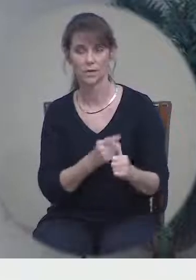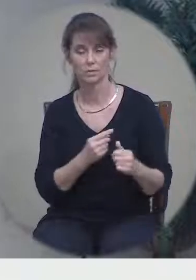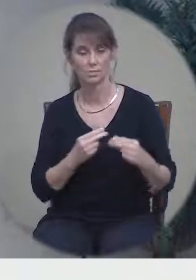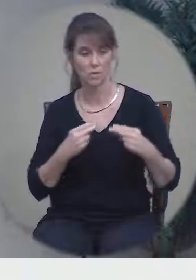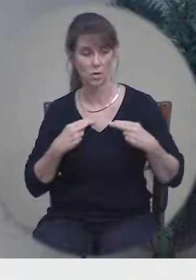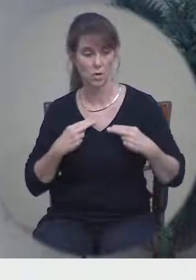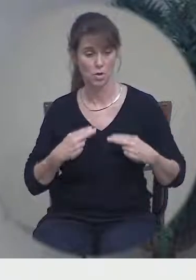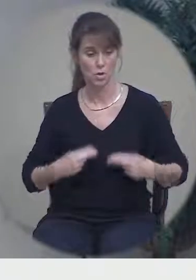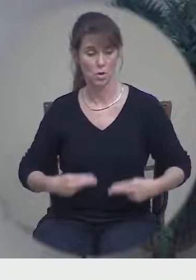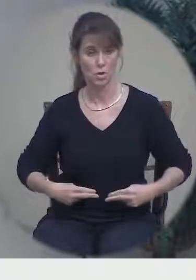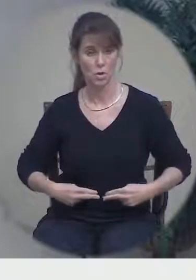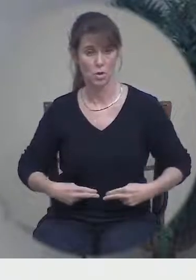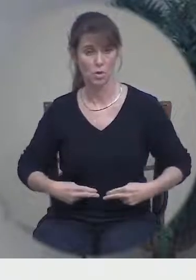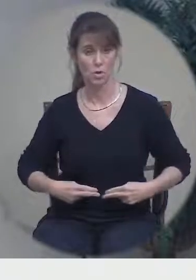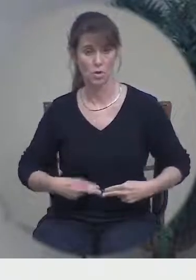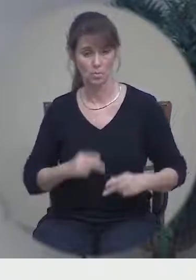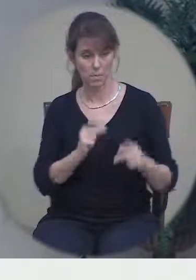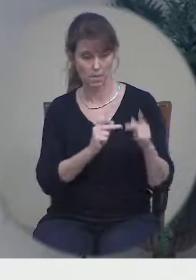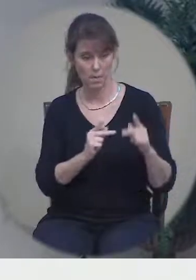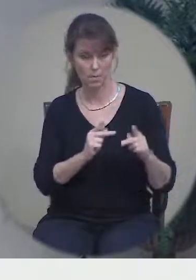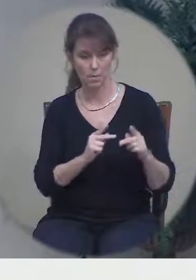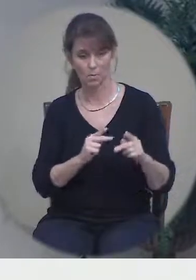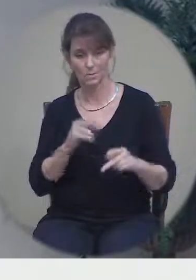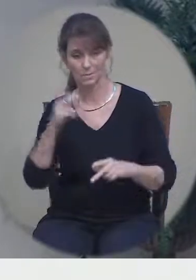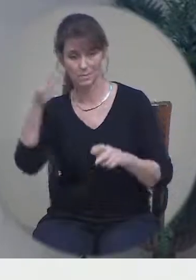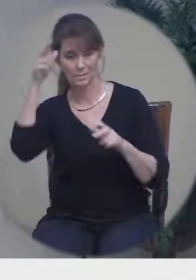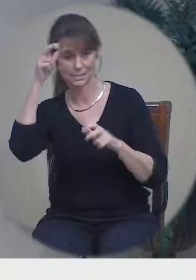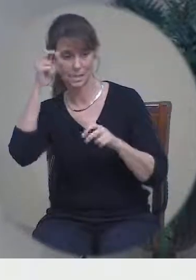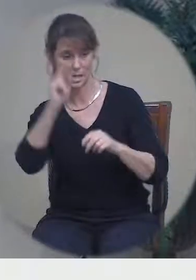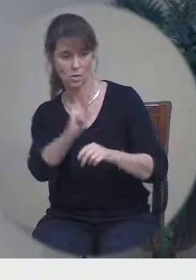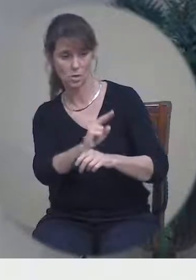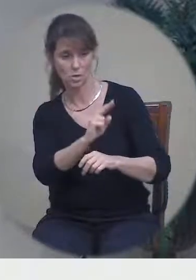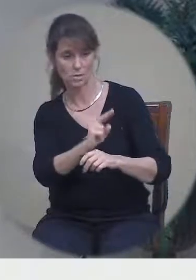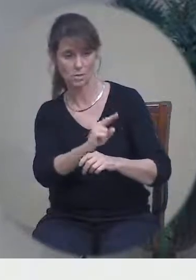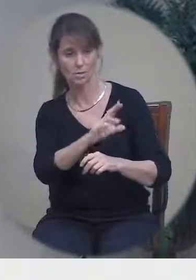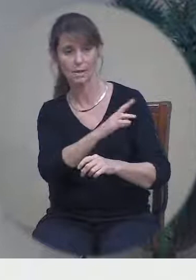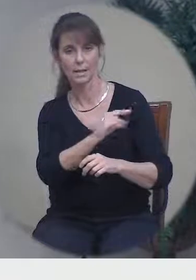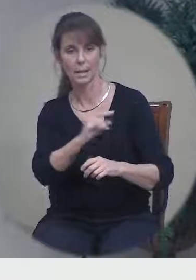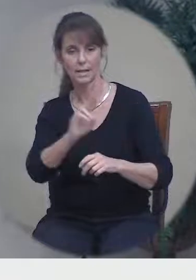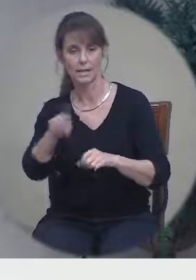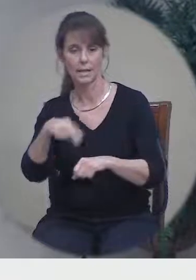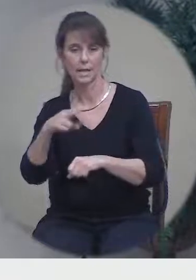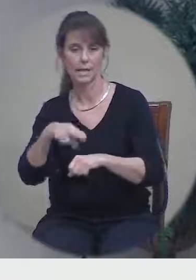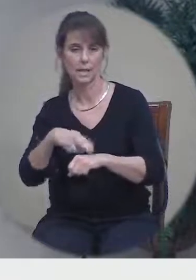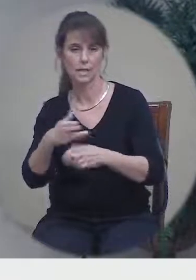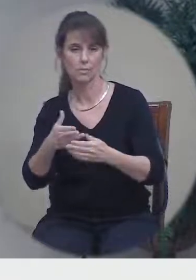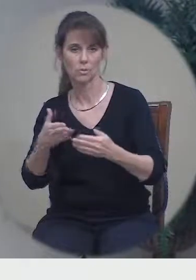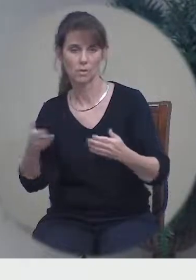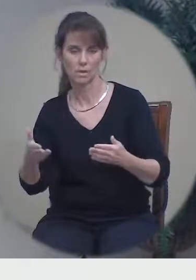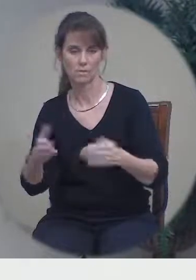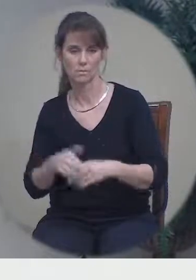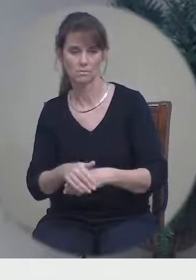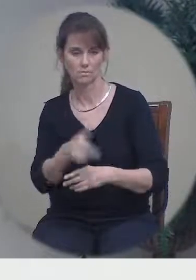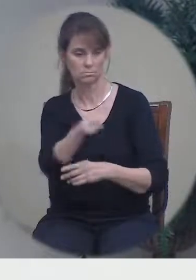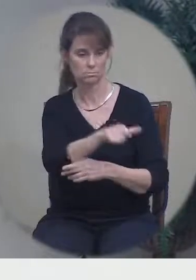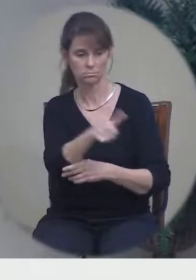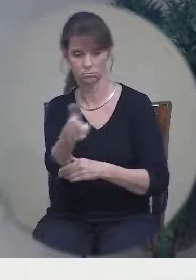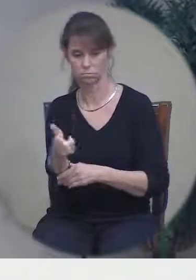Satan seems to use, and then he uses what I'm going to call natural agents. and they flip-flop back and